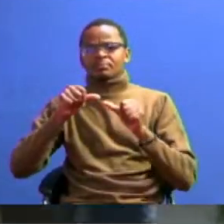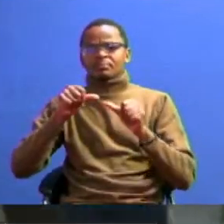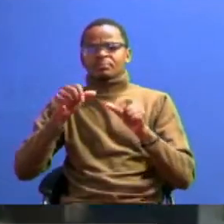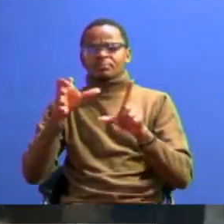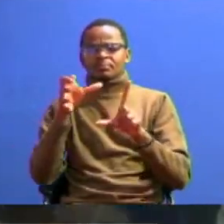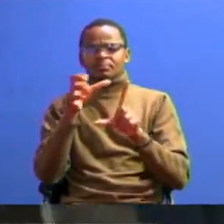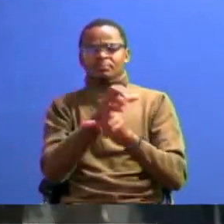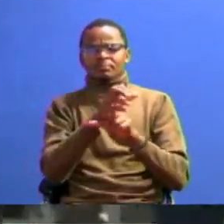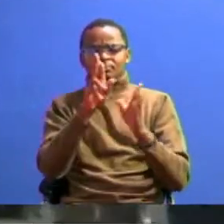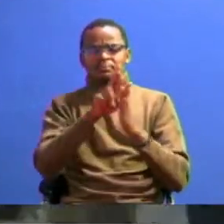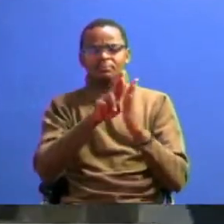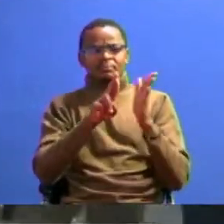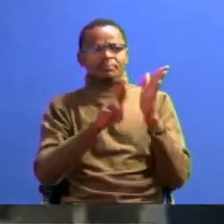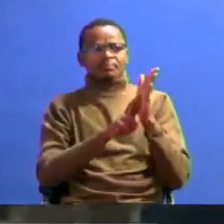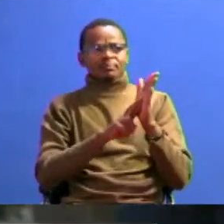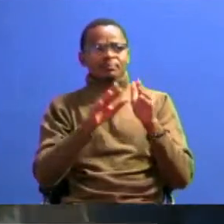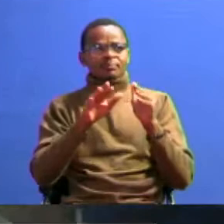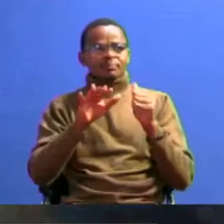the